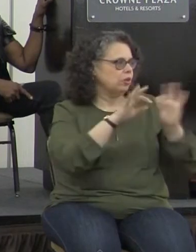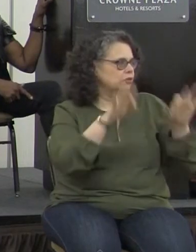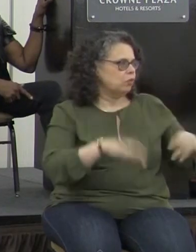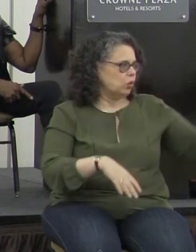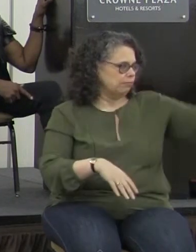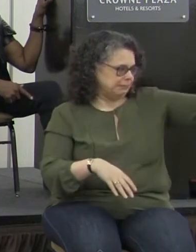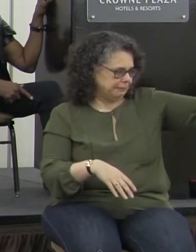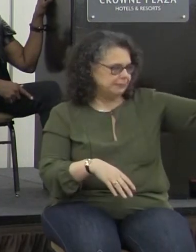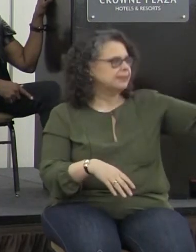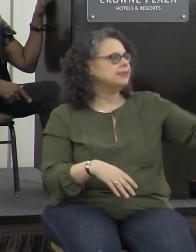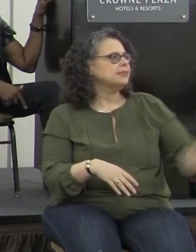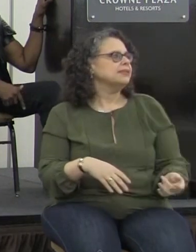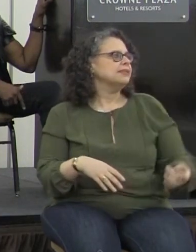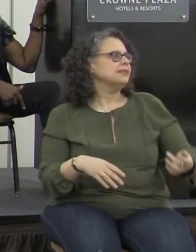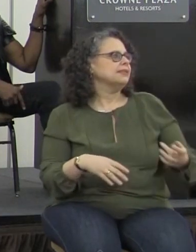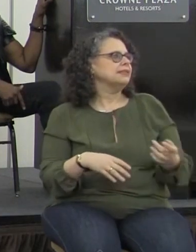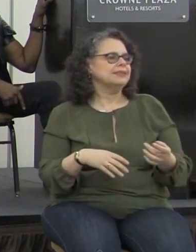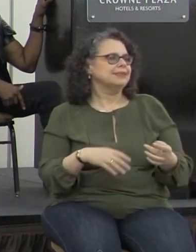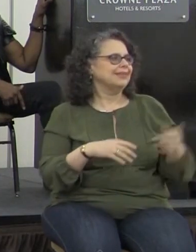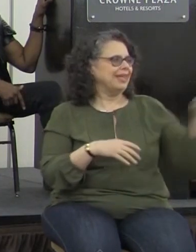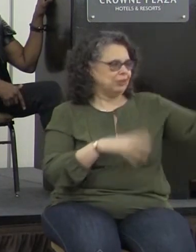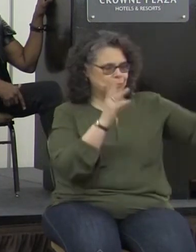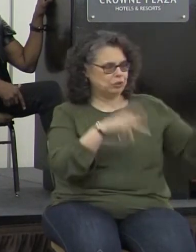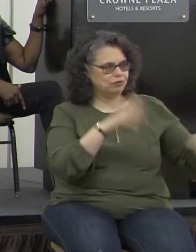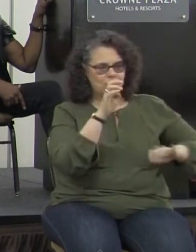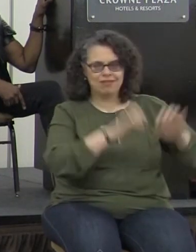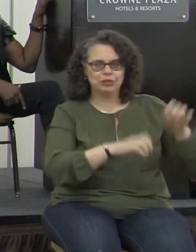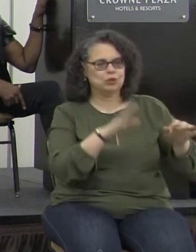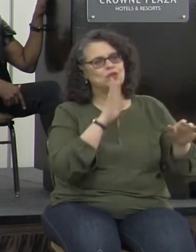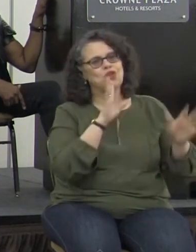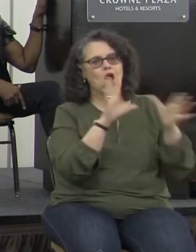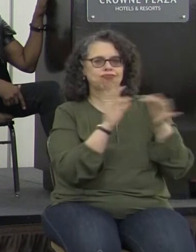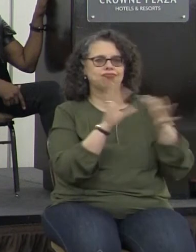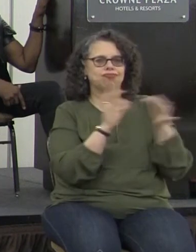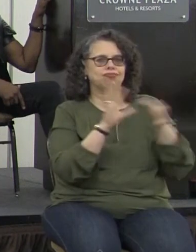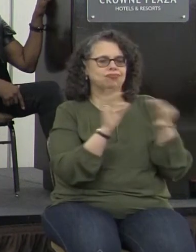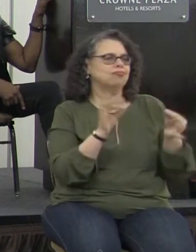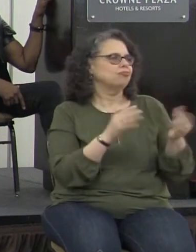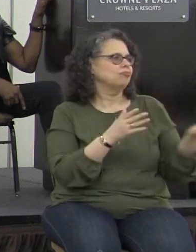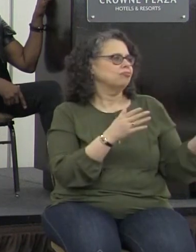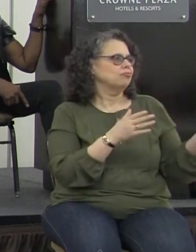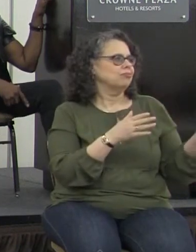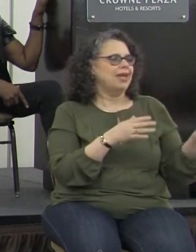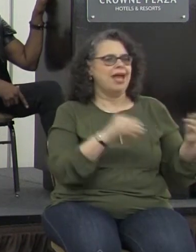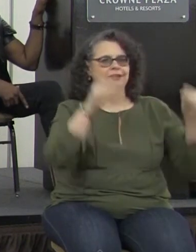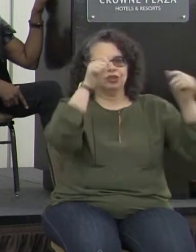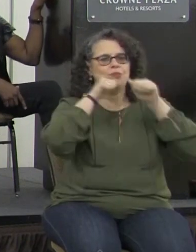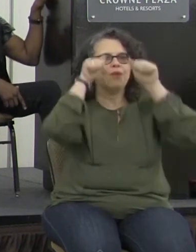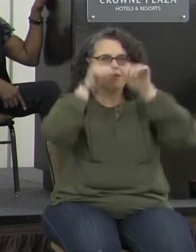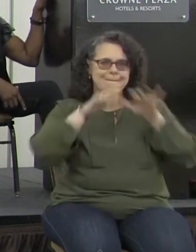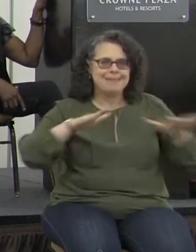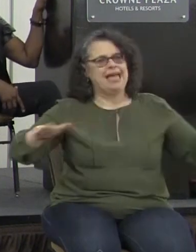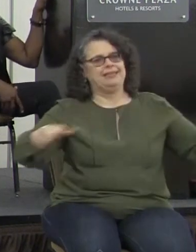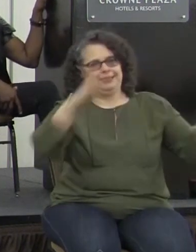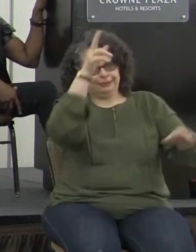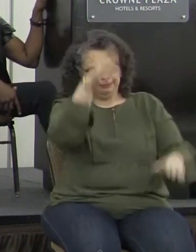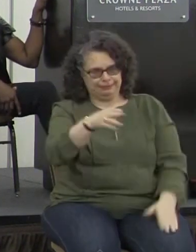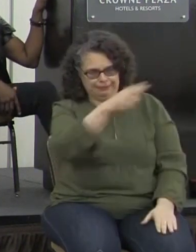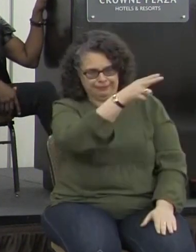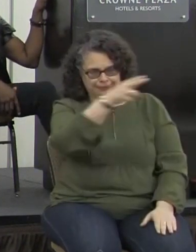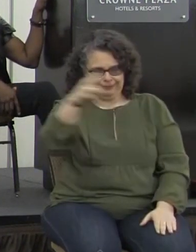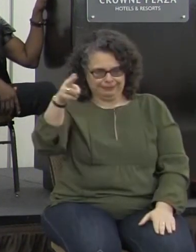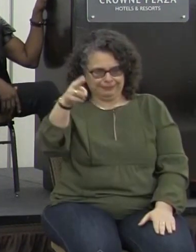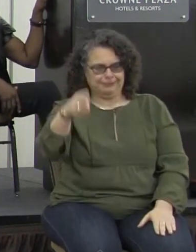evaluations. Our evaluation person is going to talk to us and bring forth the benediction.